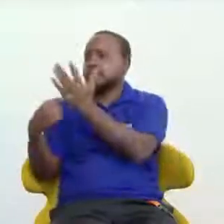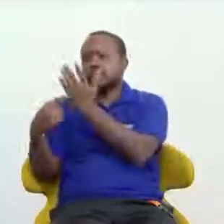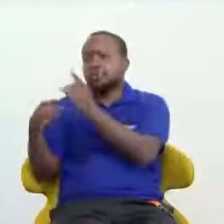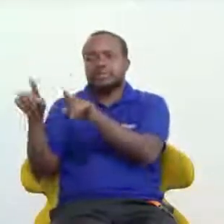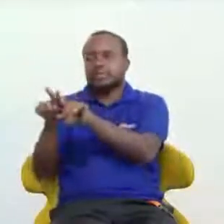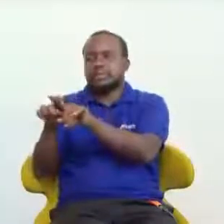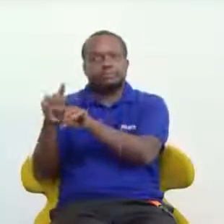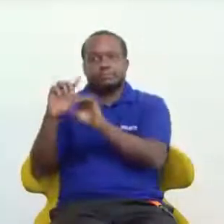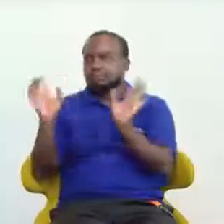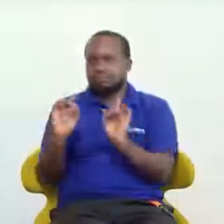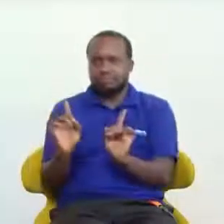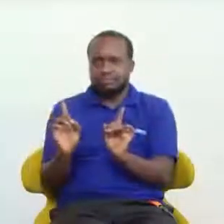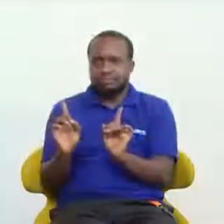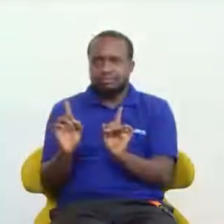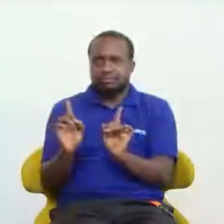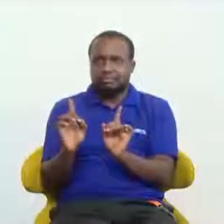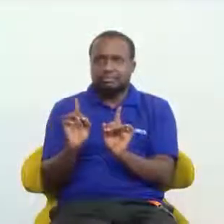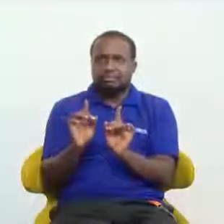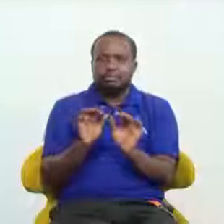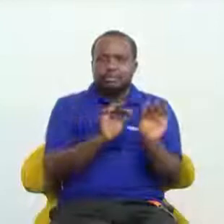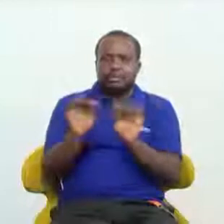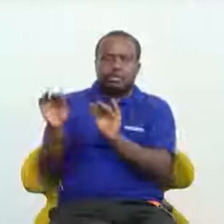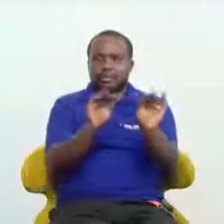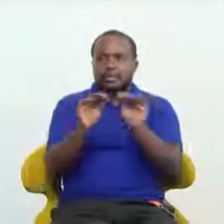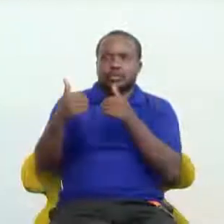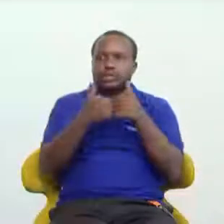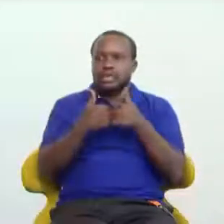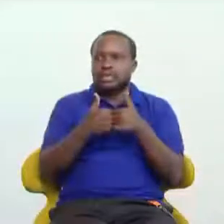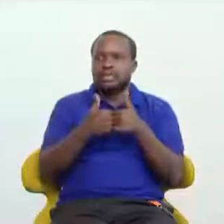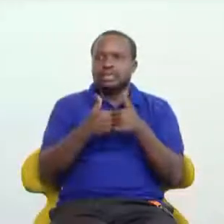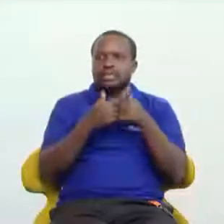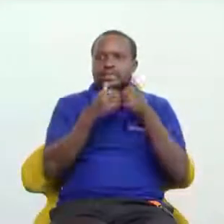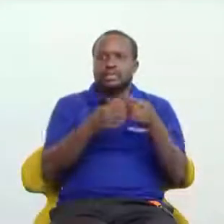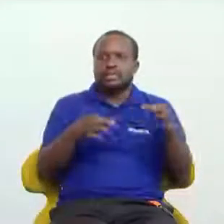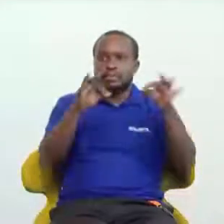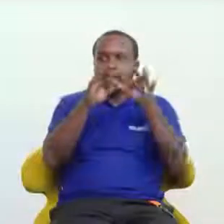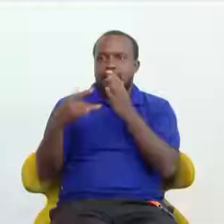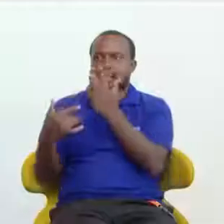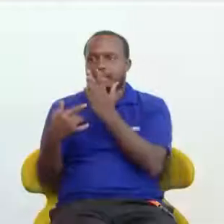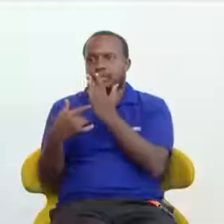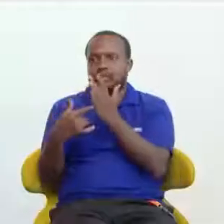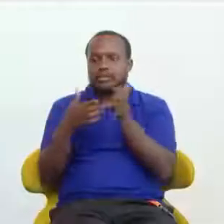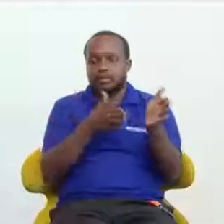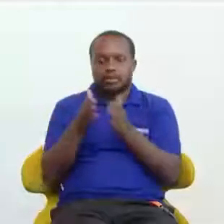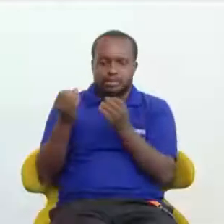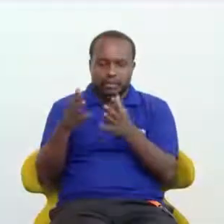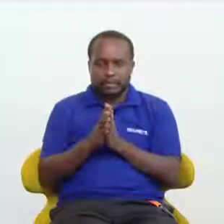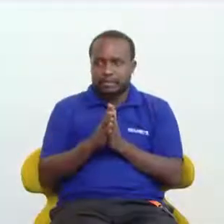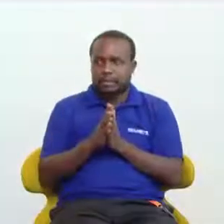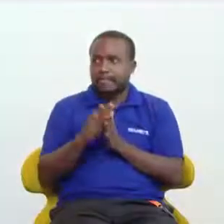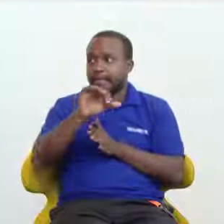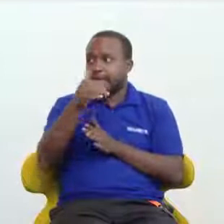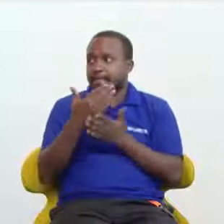I learned is logistical challenges are more important than technological ones in many ways. Another thing that I